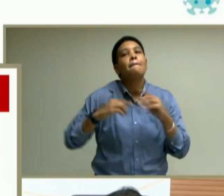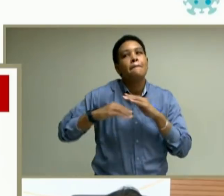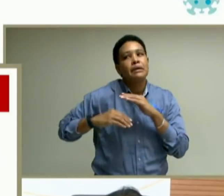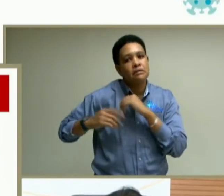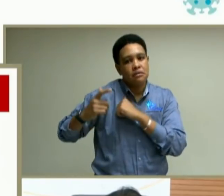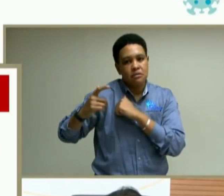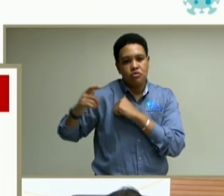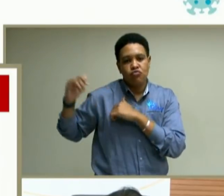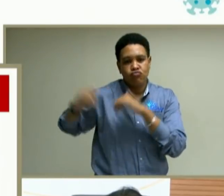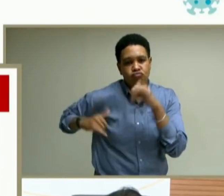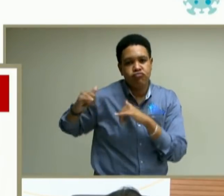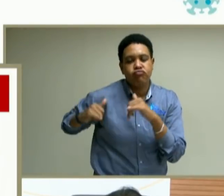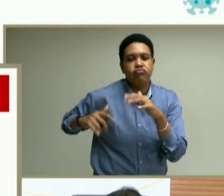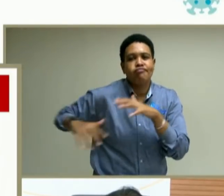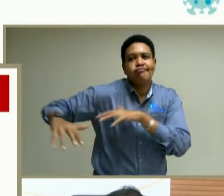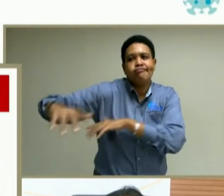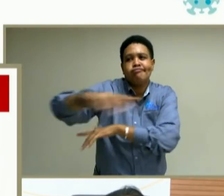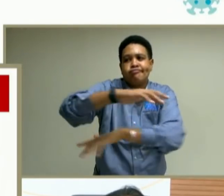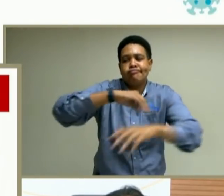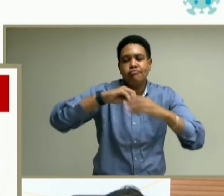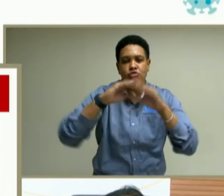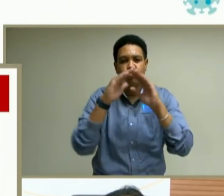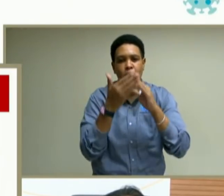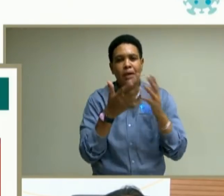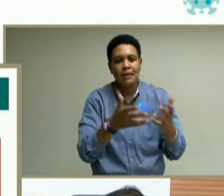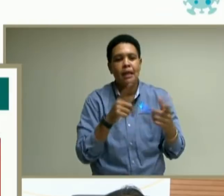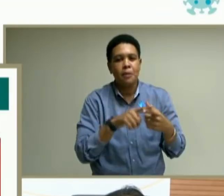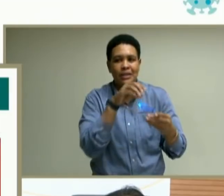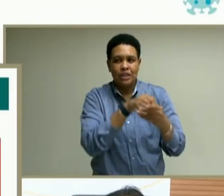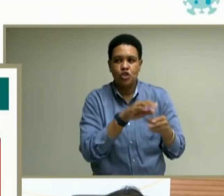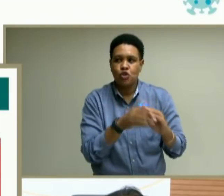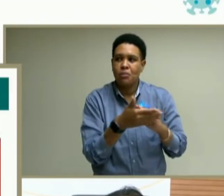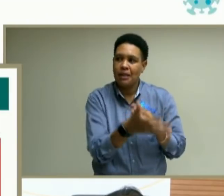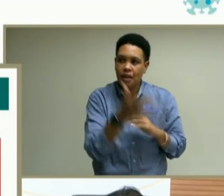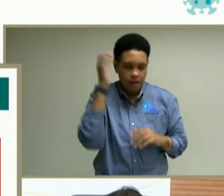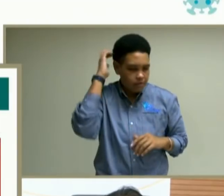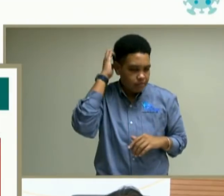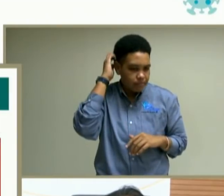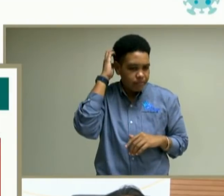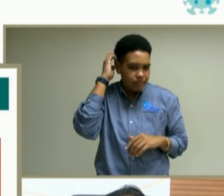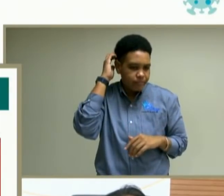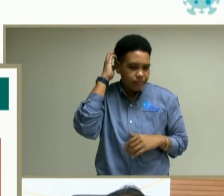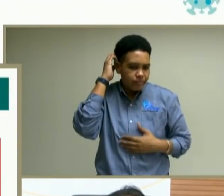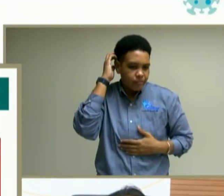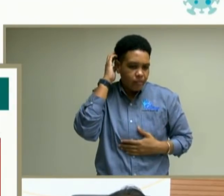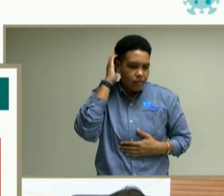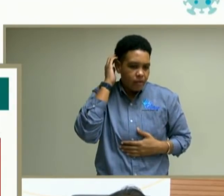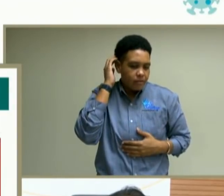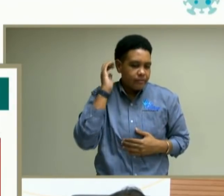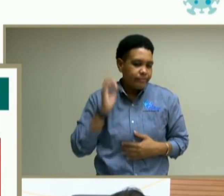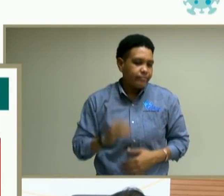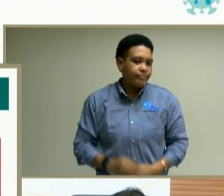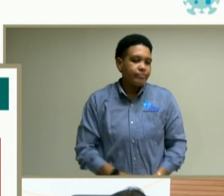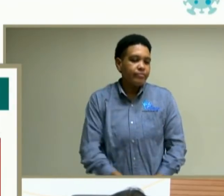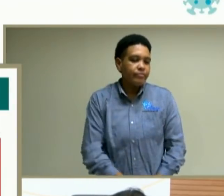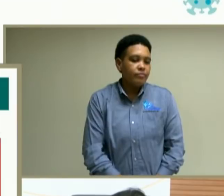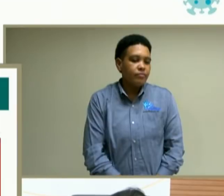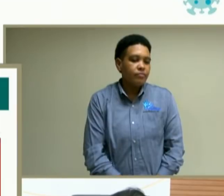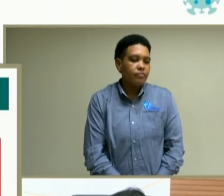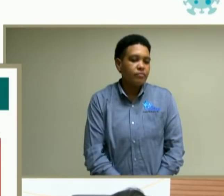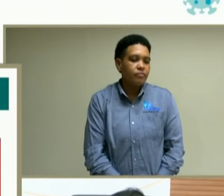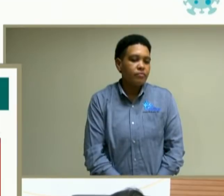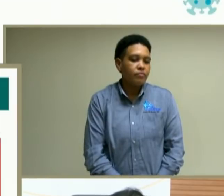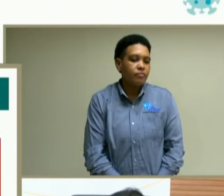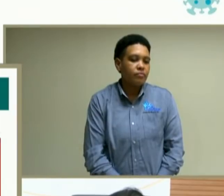and the movement within country and into country. Next slide. So this is a scenario